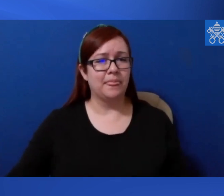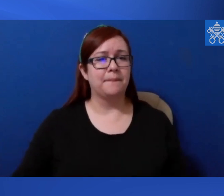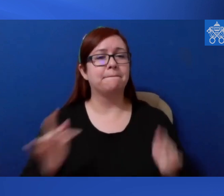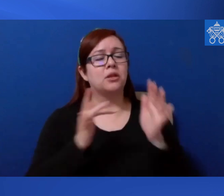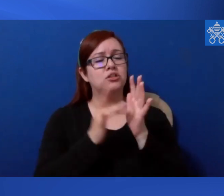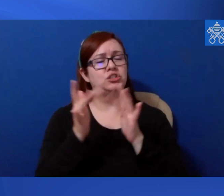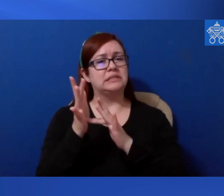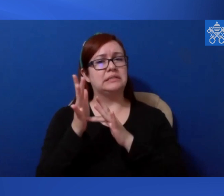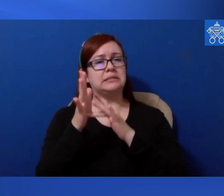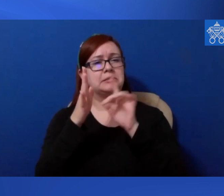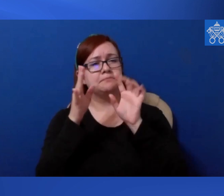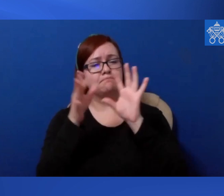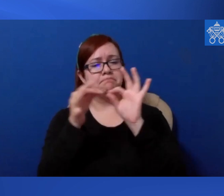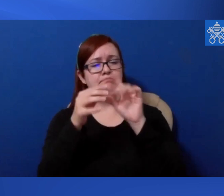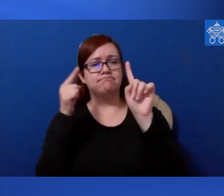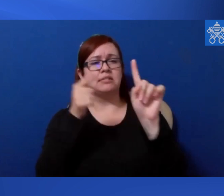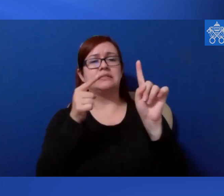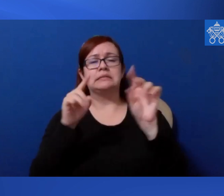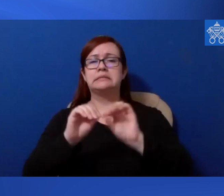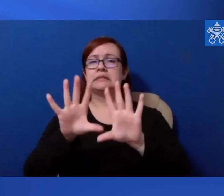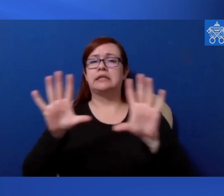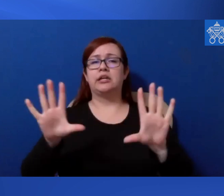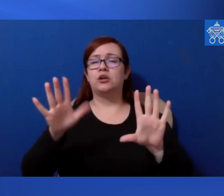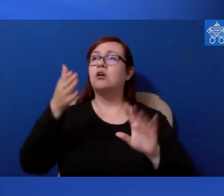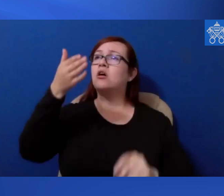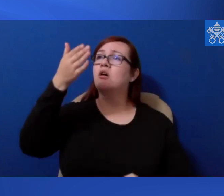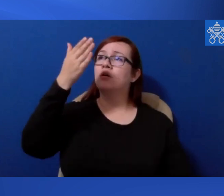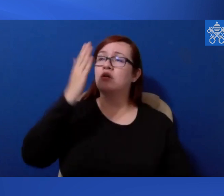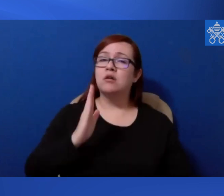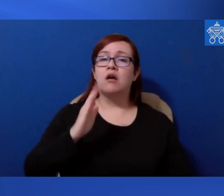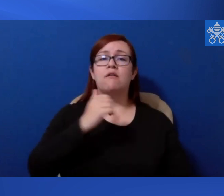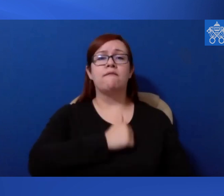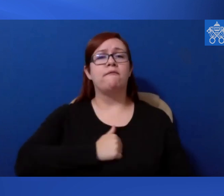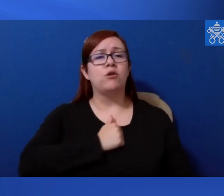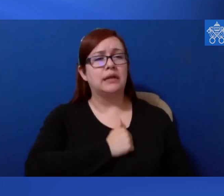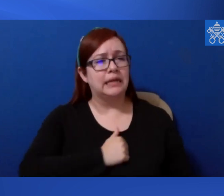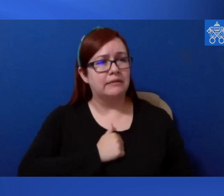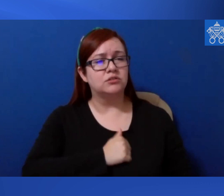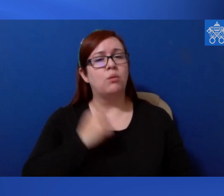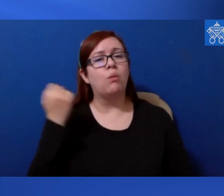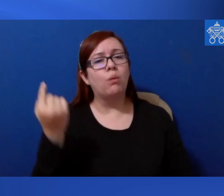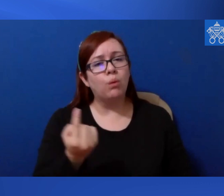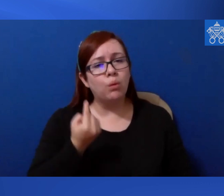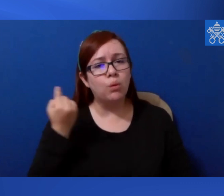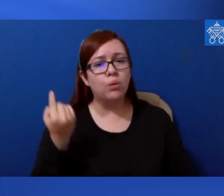Jesus' message is clear. God forgives incalculably, exceeding all measure.